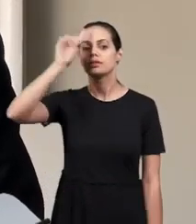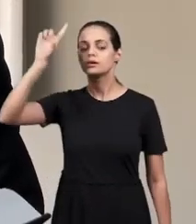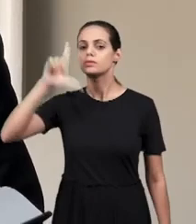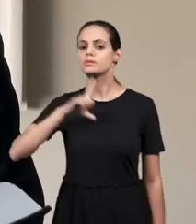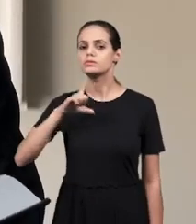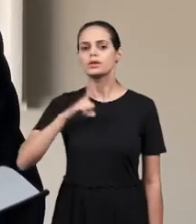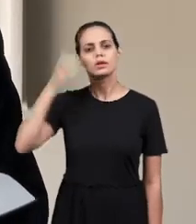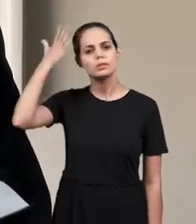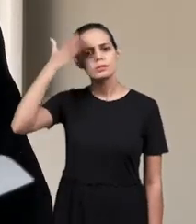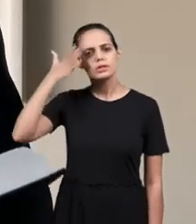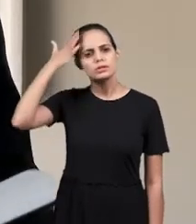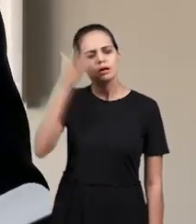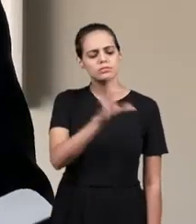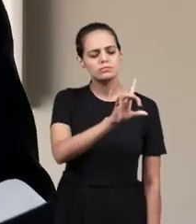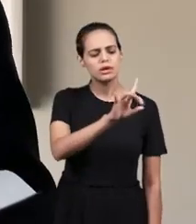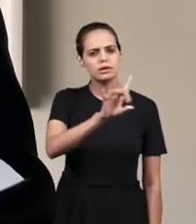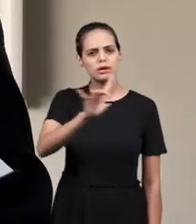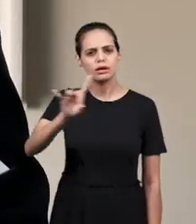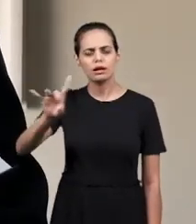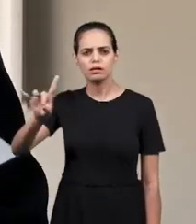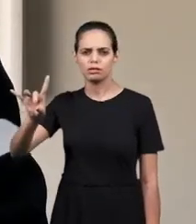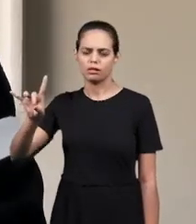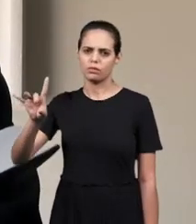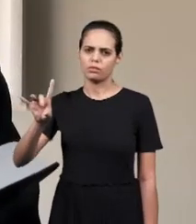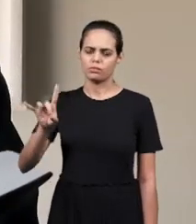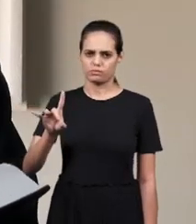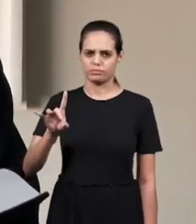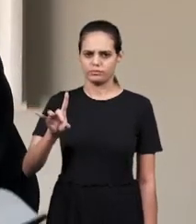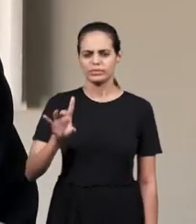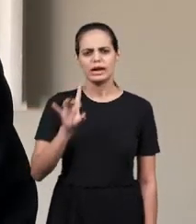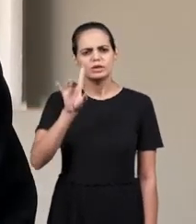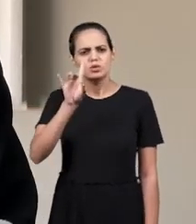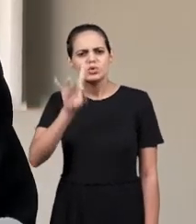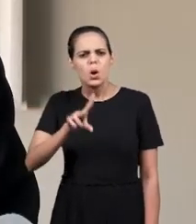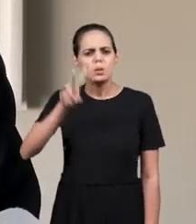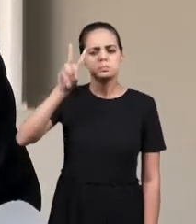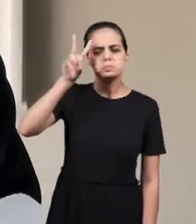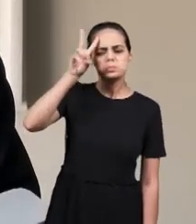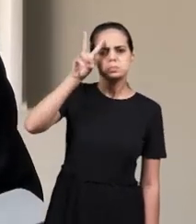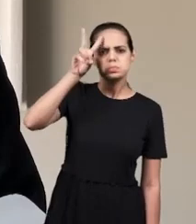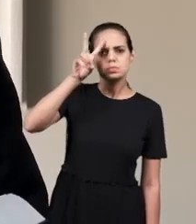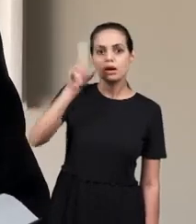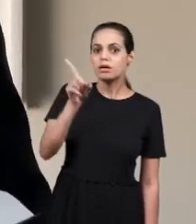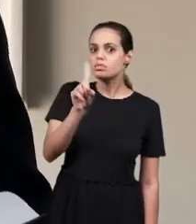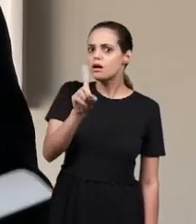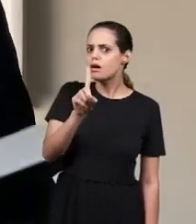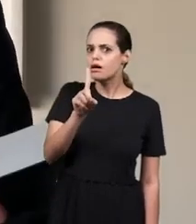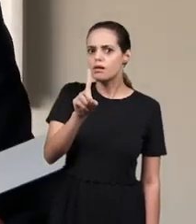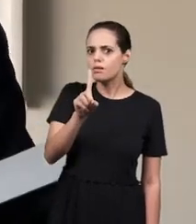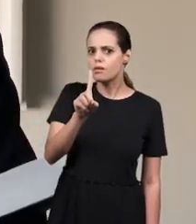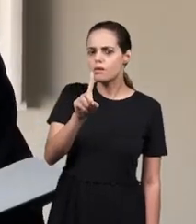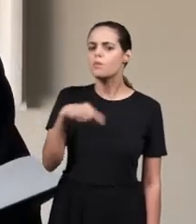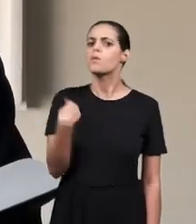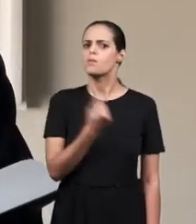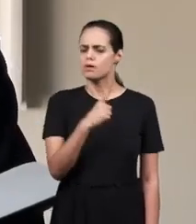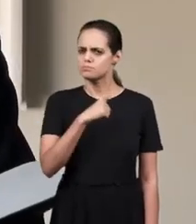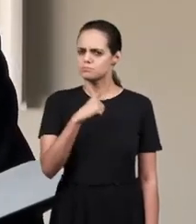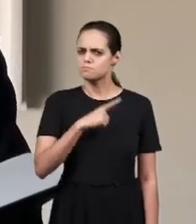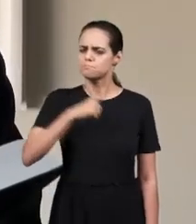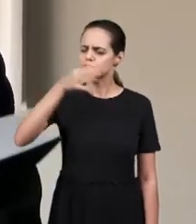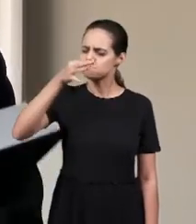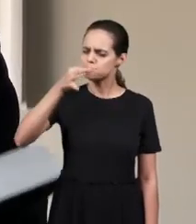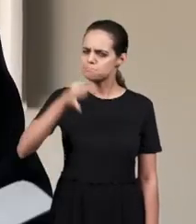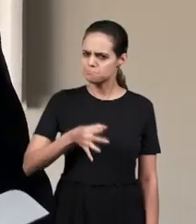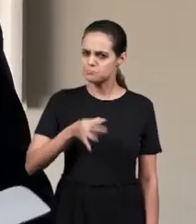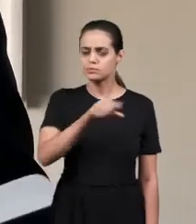not end in a historical narrative. We have the absolute certainty that many might